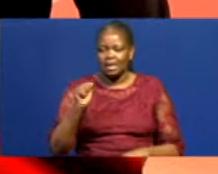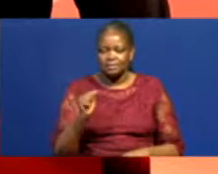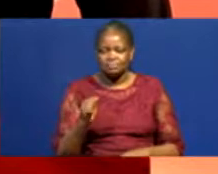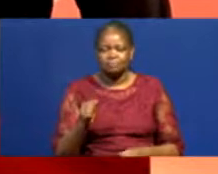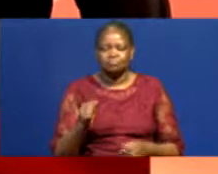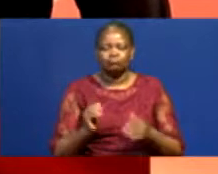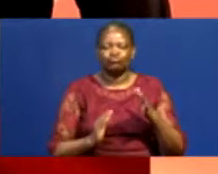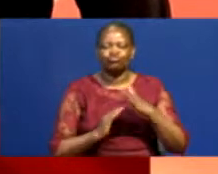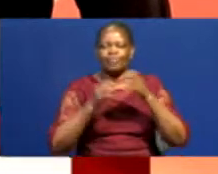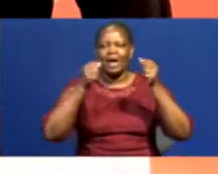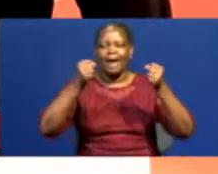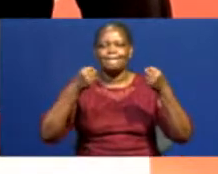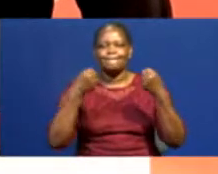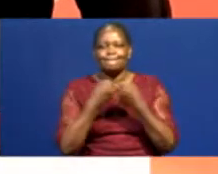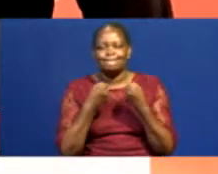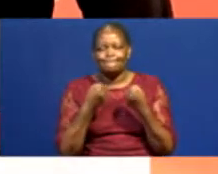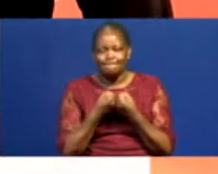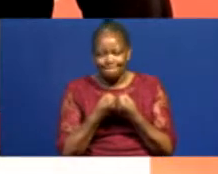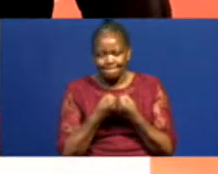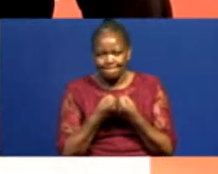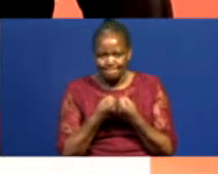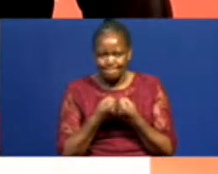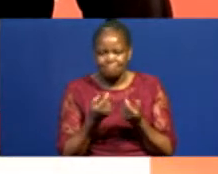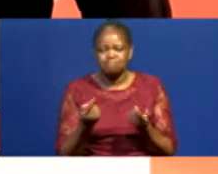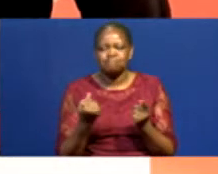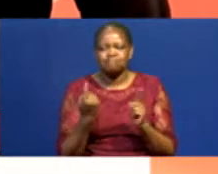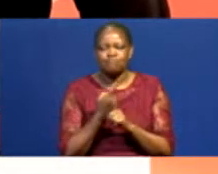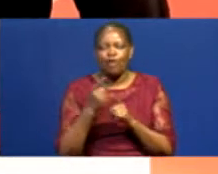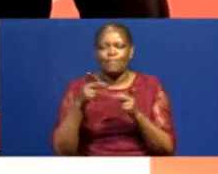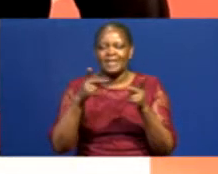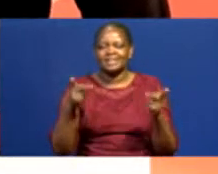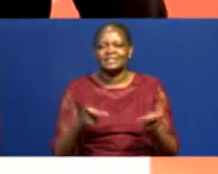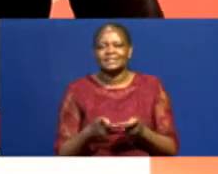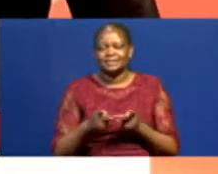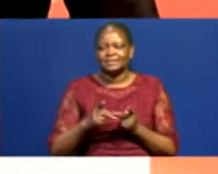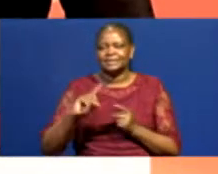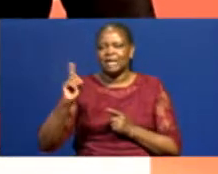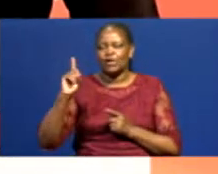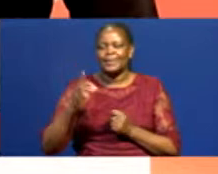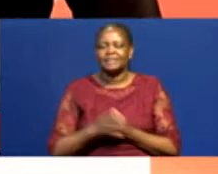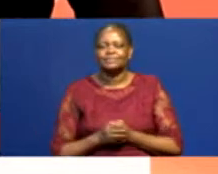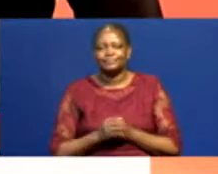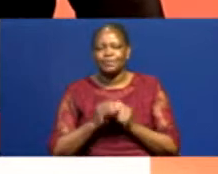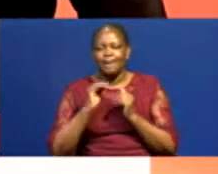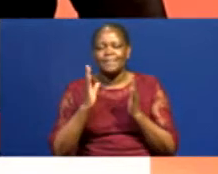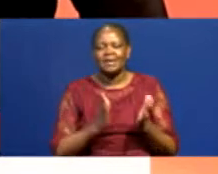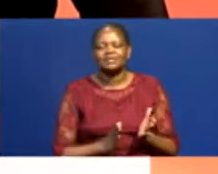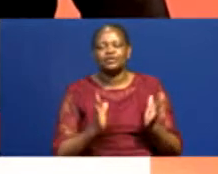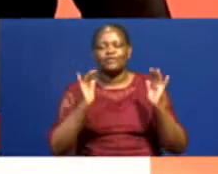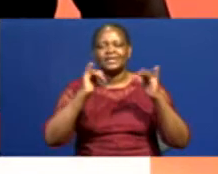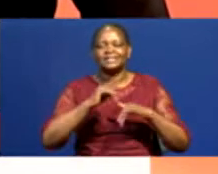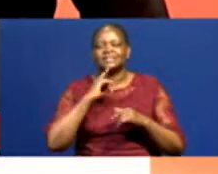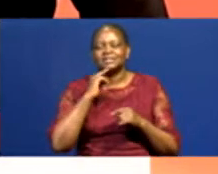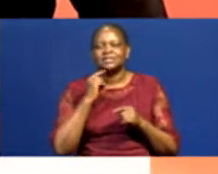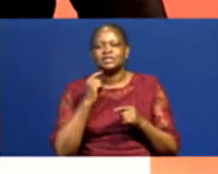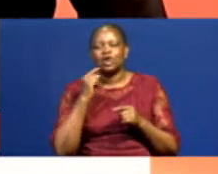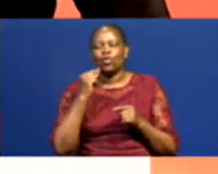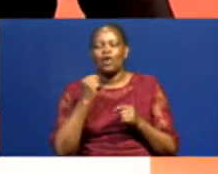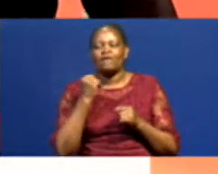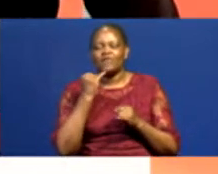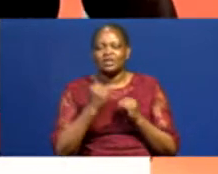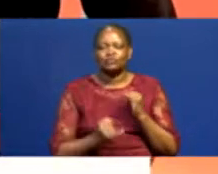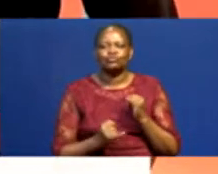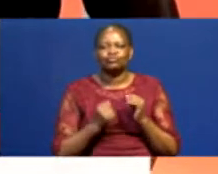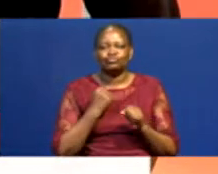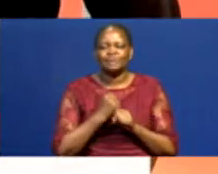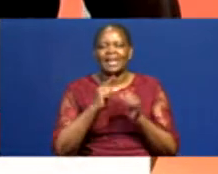its fifth round of matches this week at various venues in the city. According to the organizers of the event, the quarterfinals draw will be held